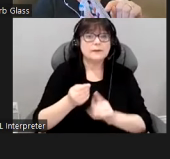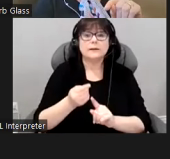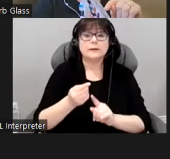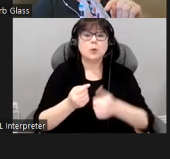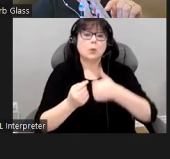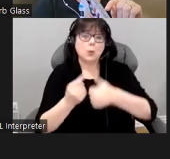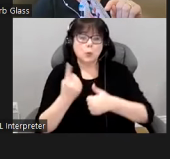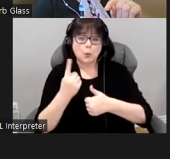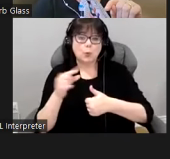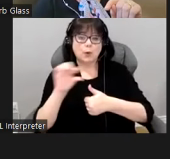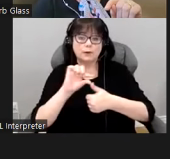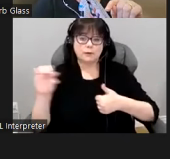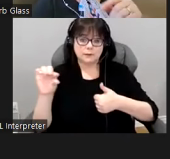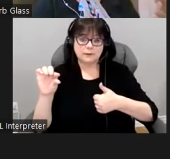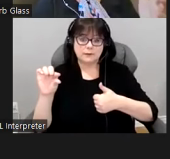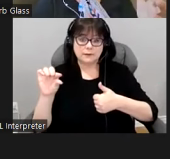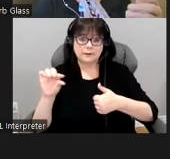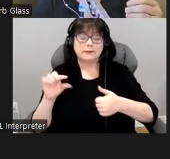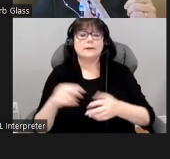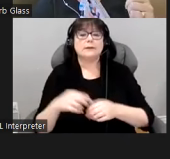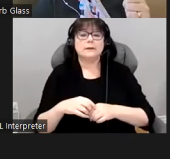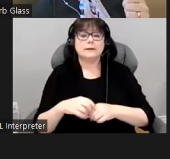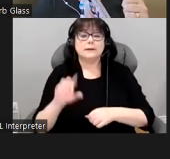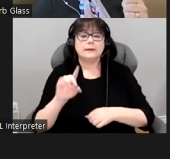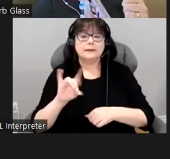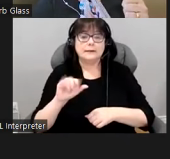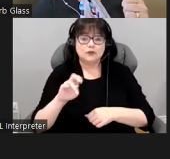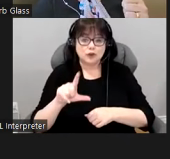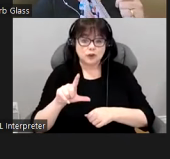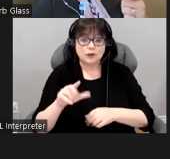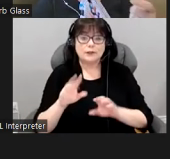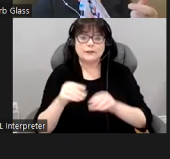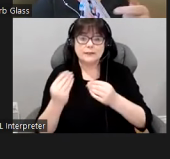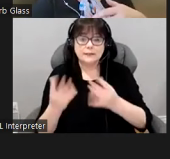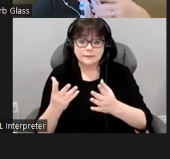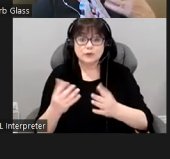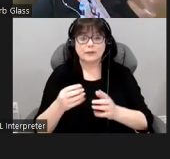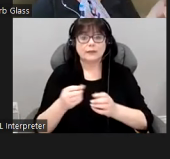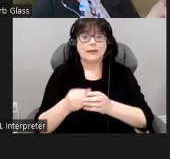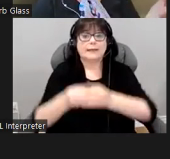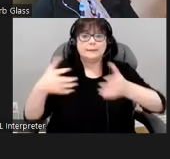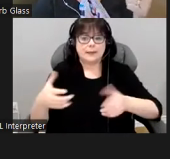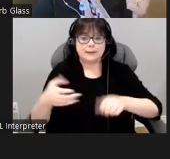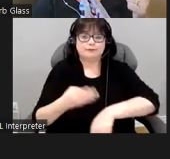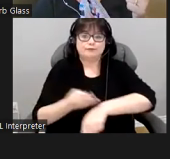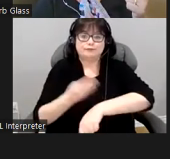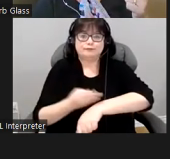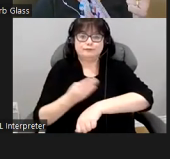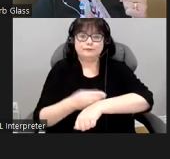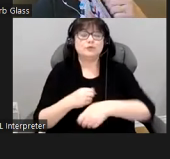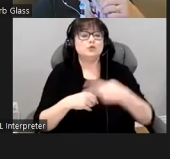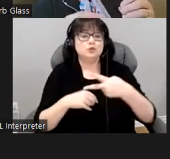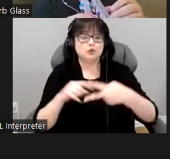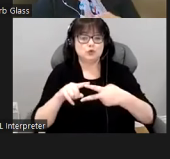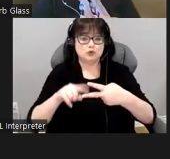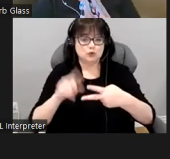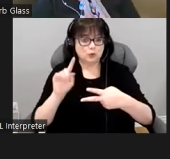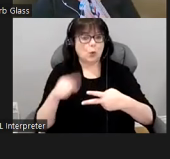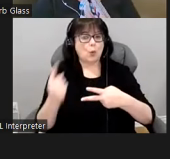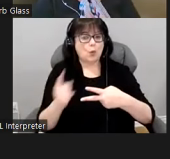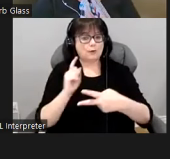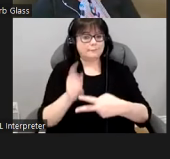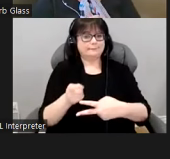digital delivery theme or bucket. And so Alpha Plus, many of you are familiar with Alpha Plus, as our digital